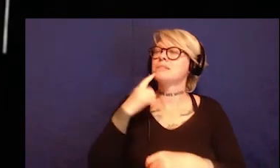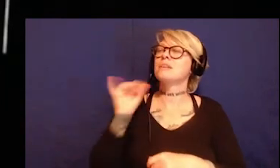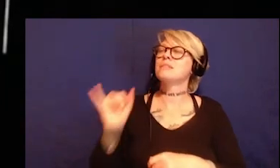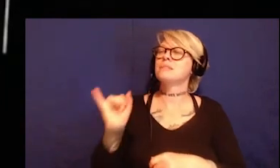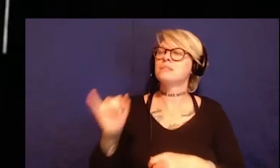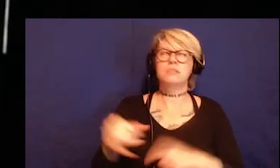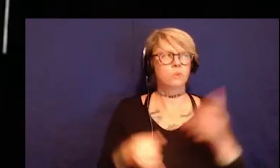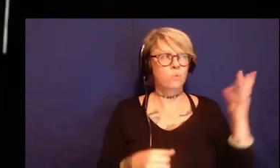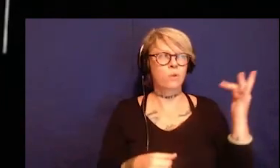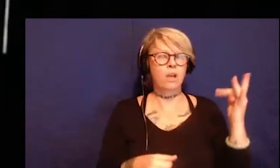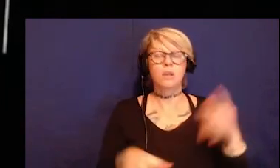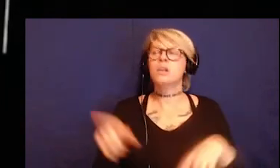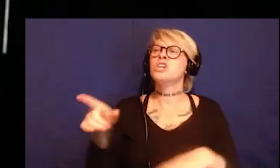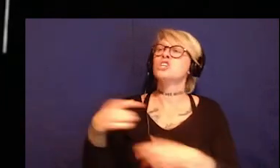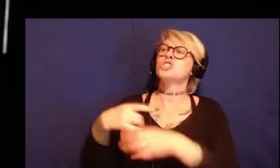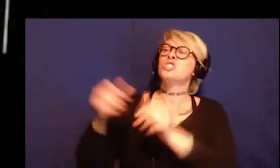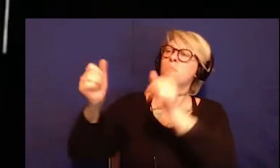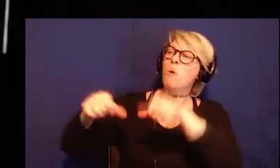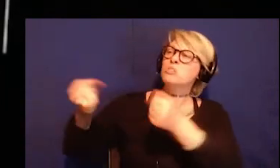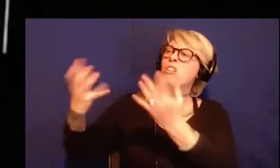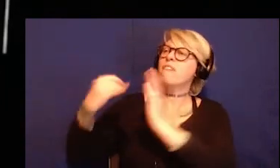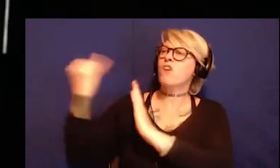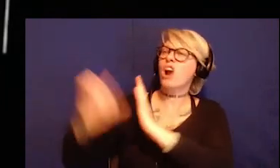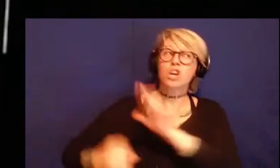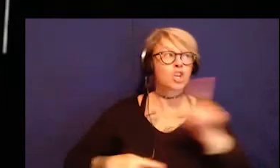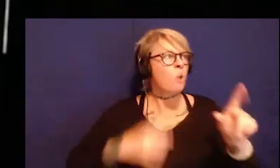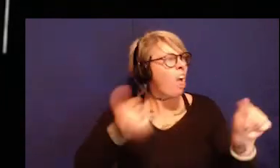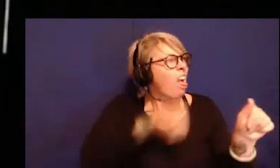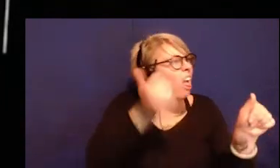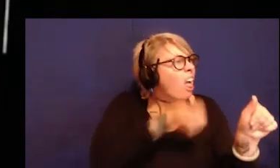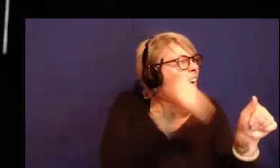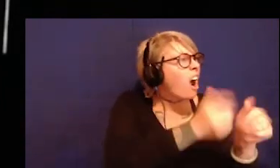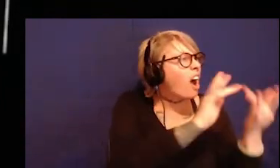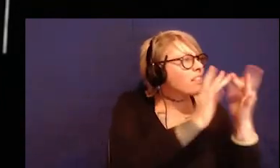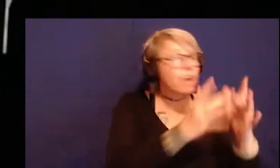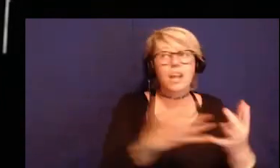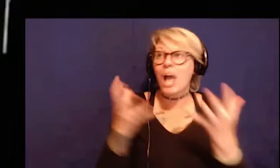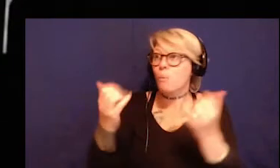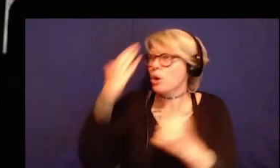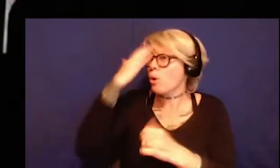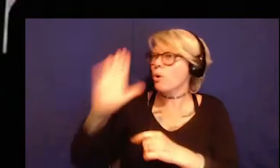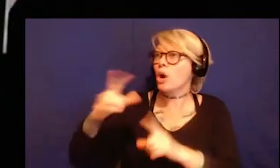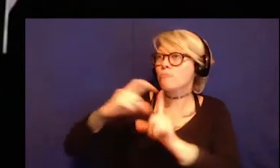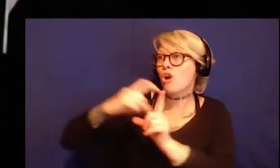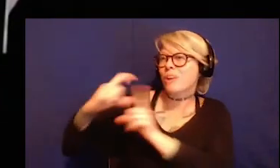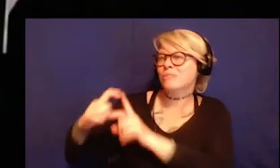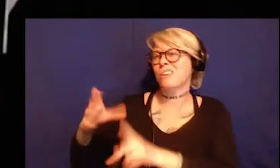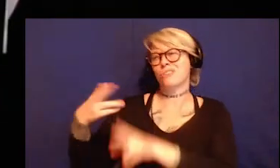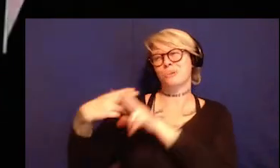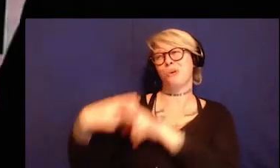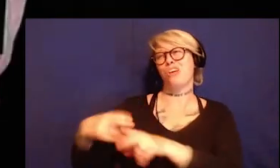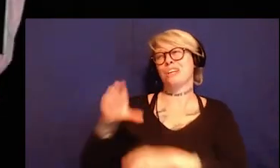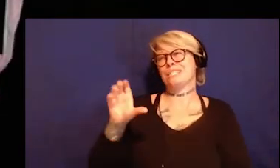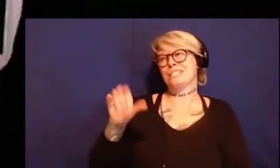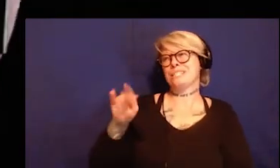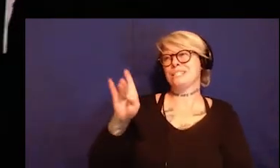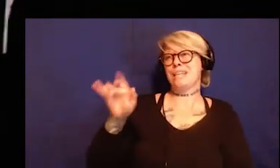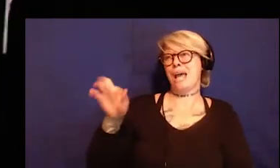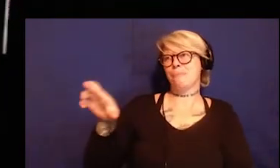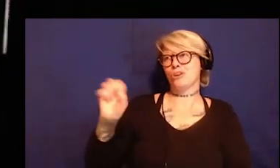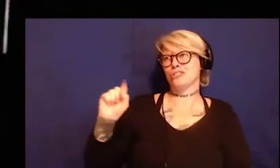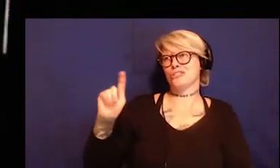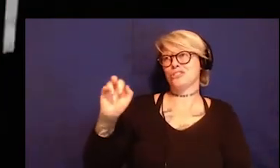You cyberstalked her? I wanted to know her pronouns. And calling it cyberstalk makes you sound 100 years old.